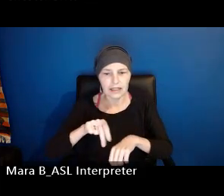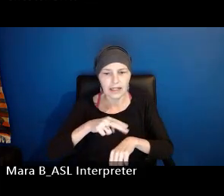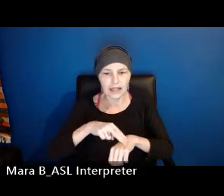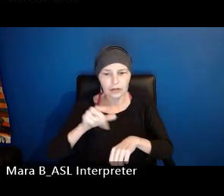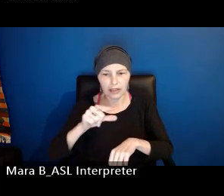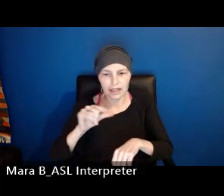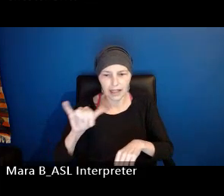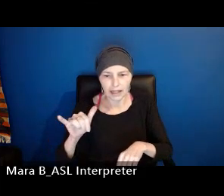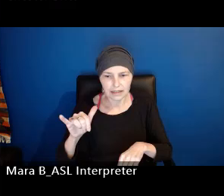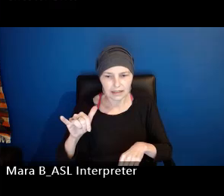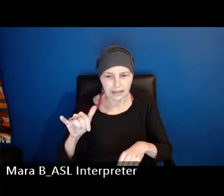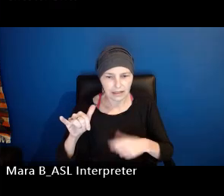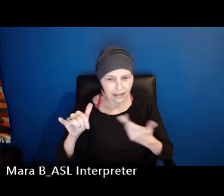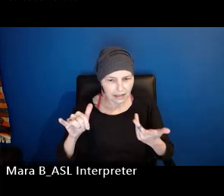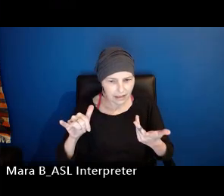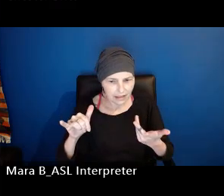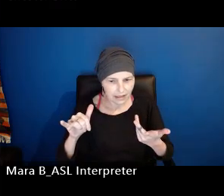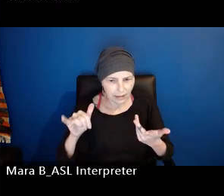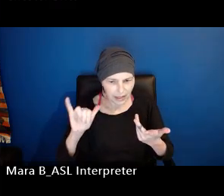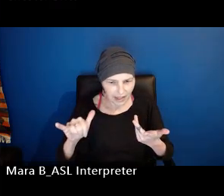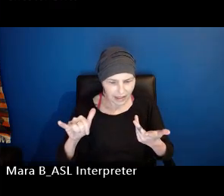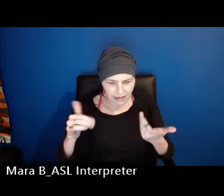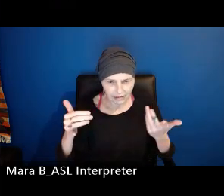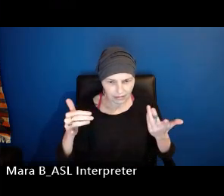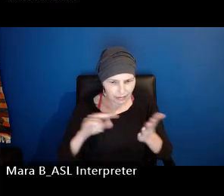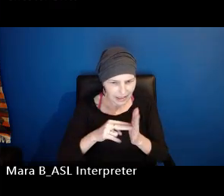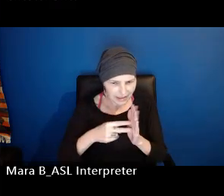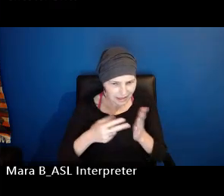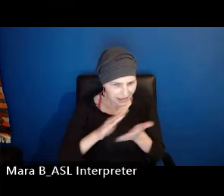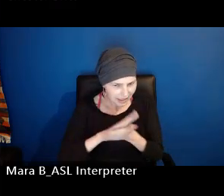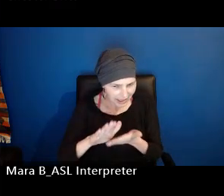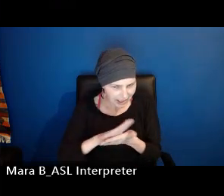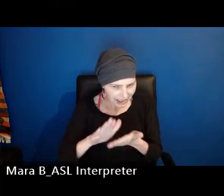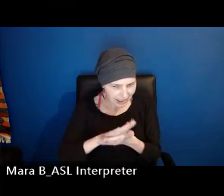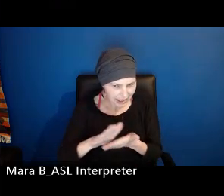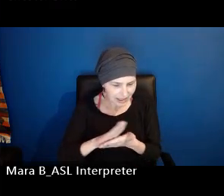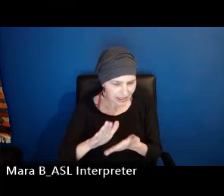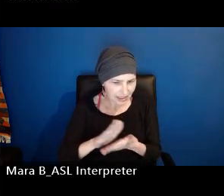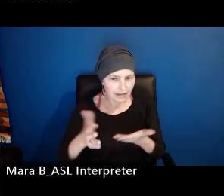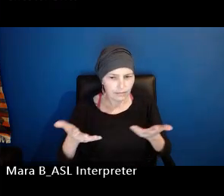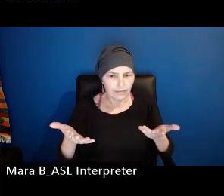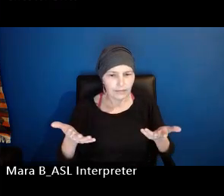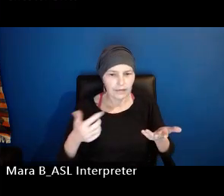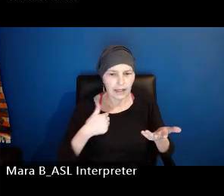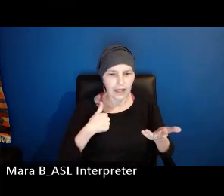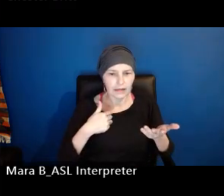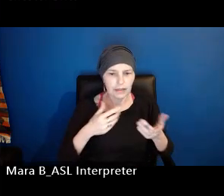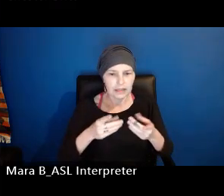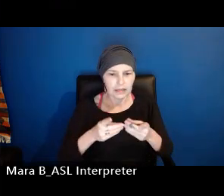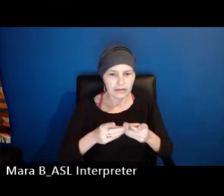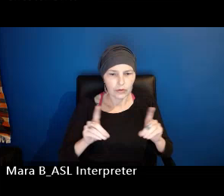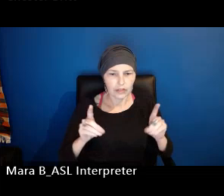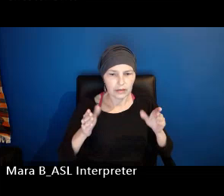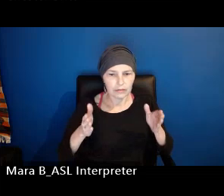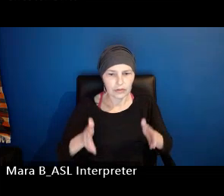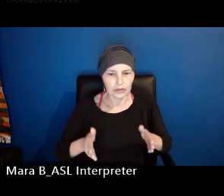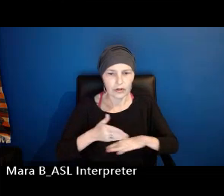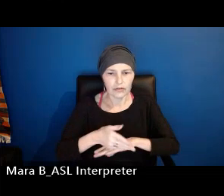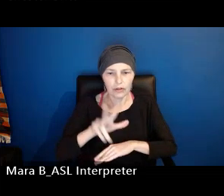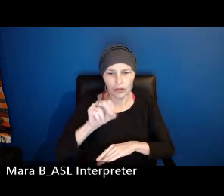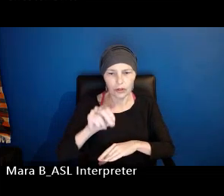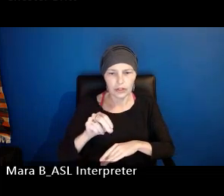natural gas mean clean? It is clean. I am a divorcee of over 30 years. I have a special